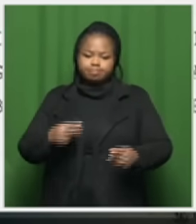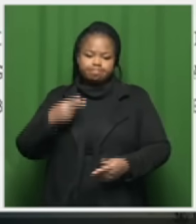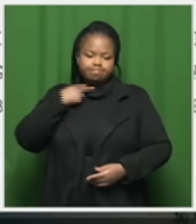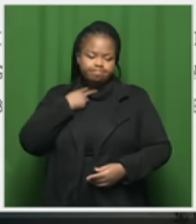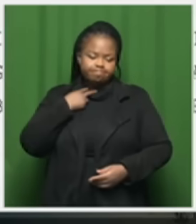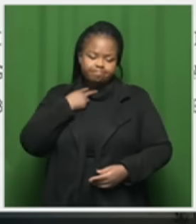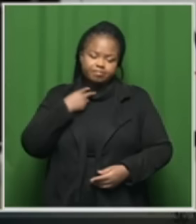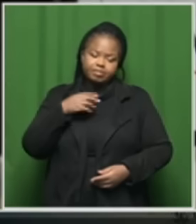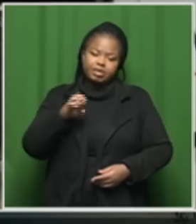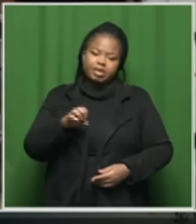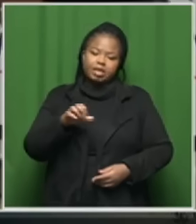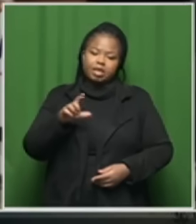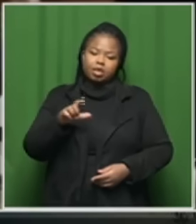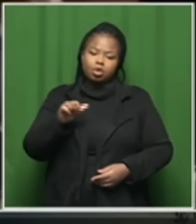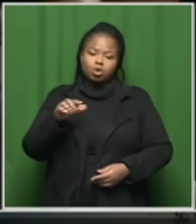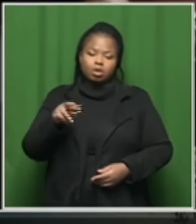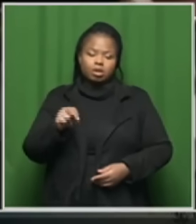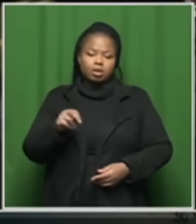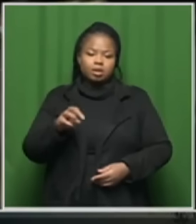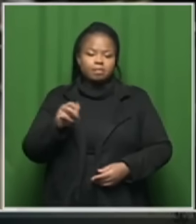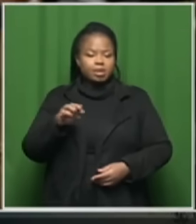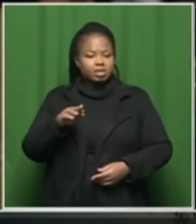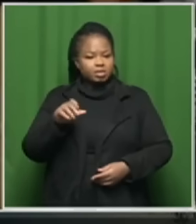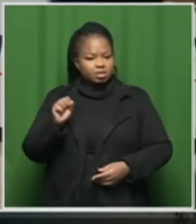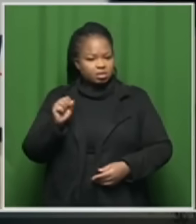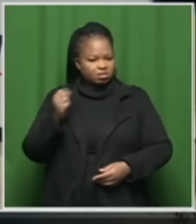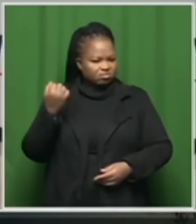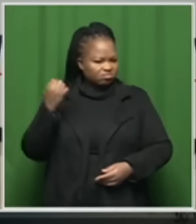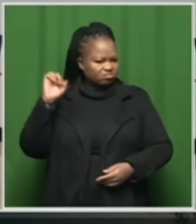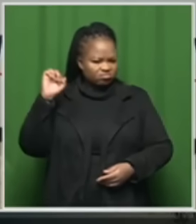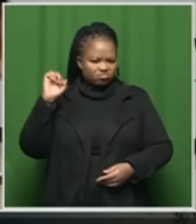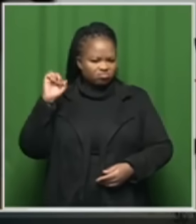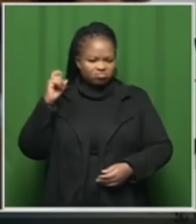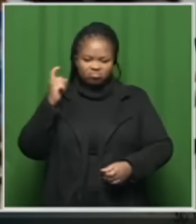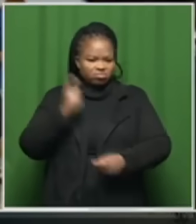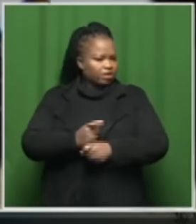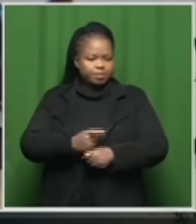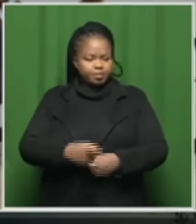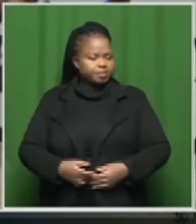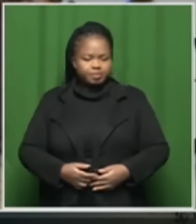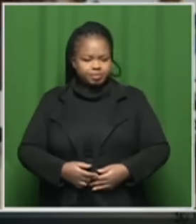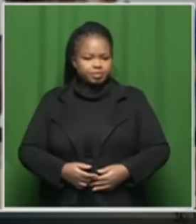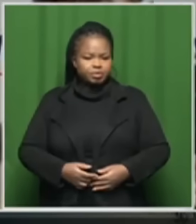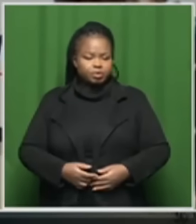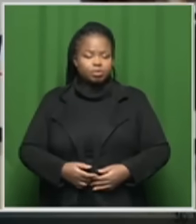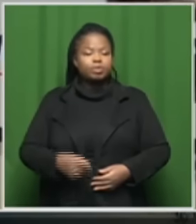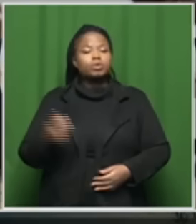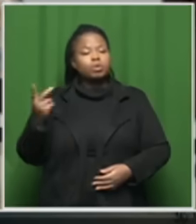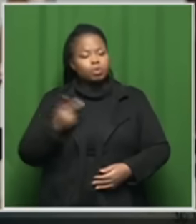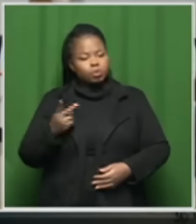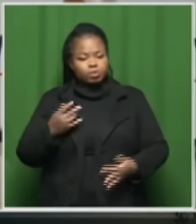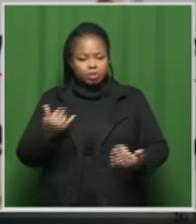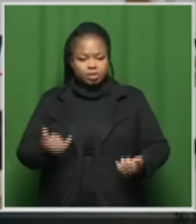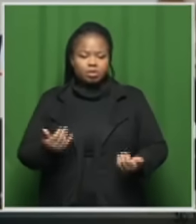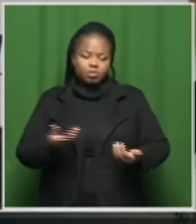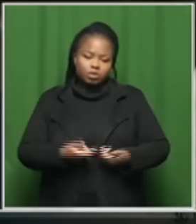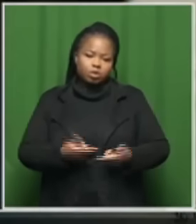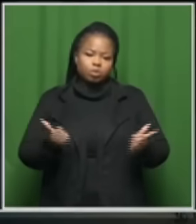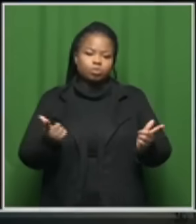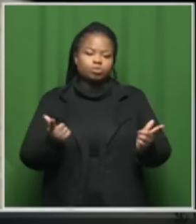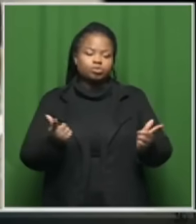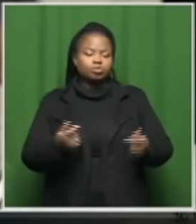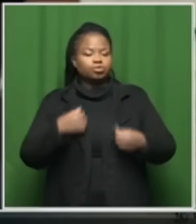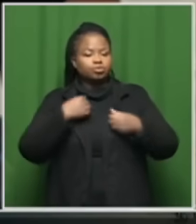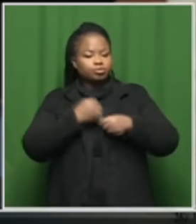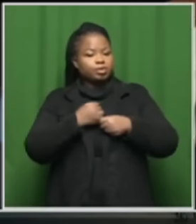unfortunately, Elon Musk is opposing that bill, and he has launched a campaign,